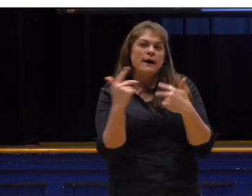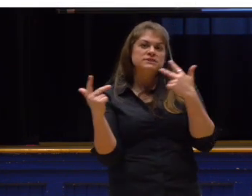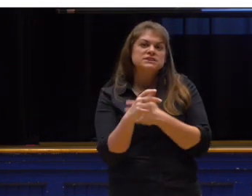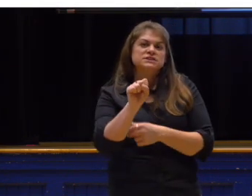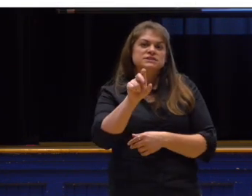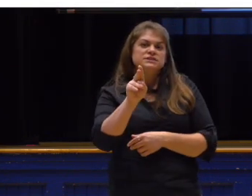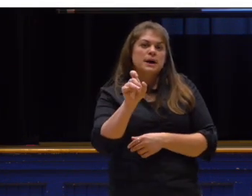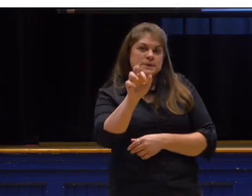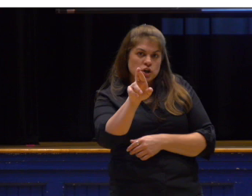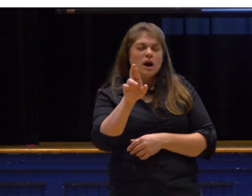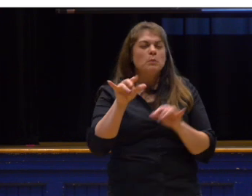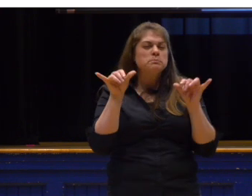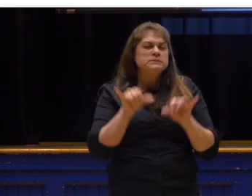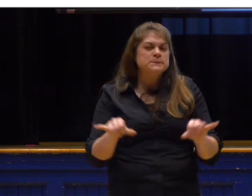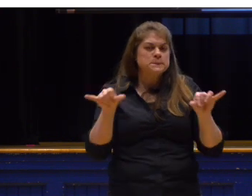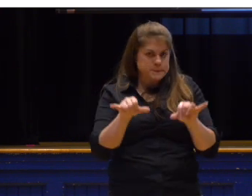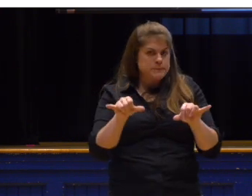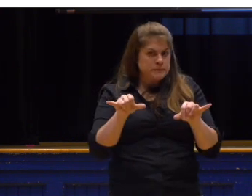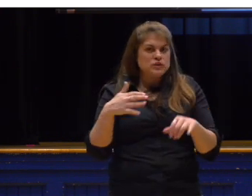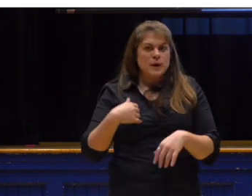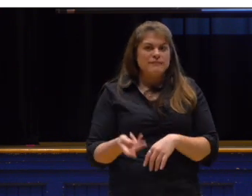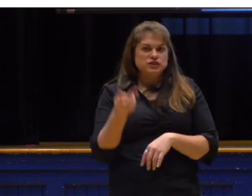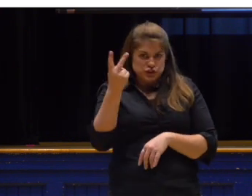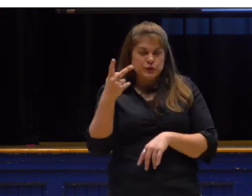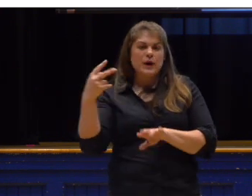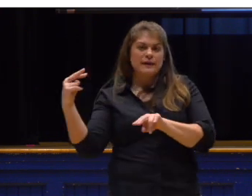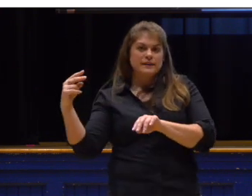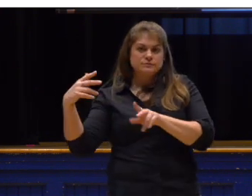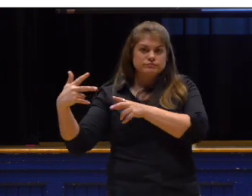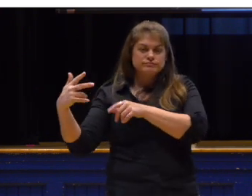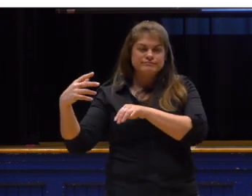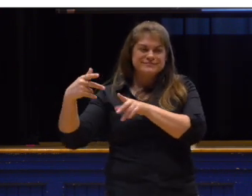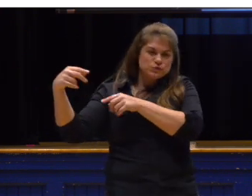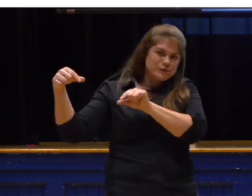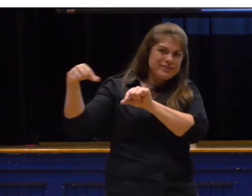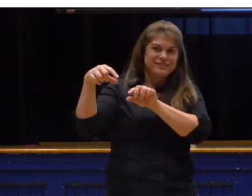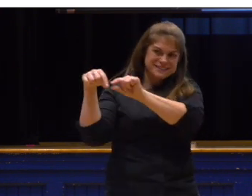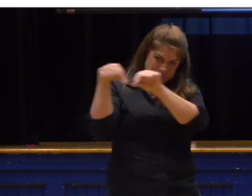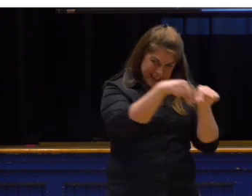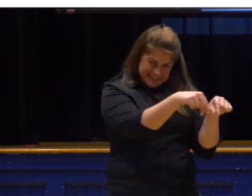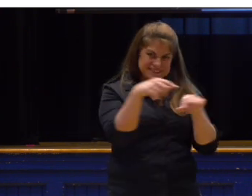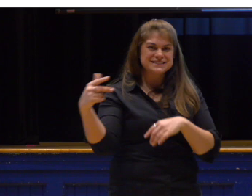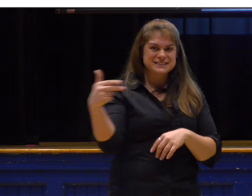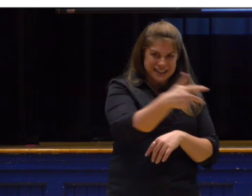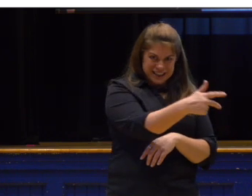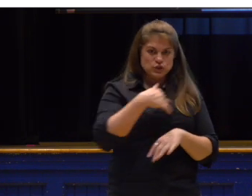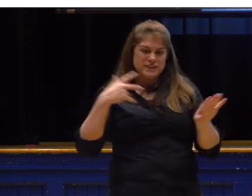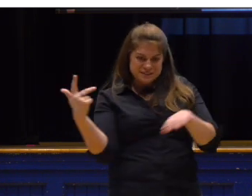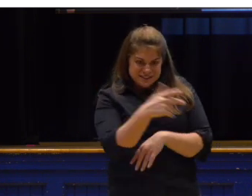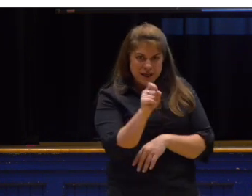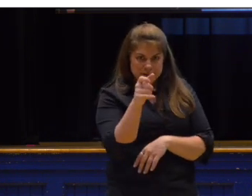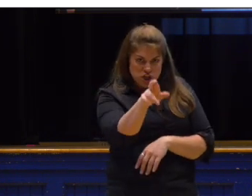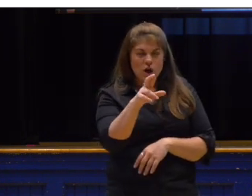be relatively the same. You're going to have your 2 lanes. You're going to be moving through Sumner Avenue. There's going to be some relocation